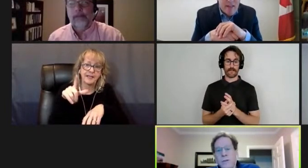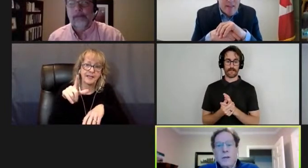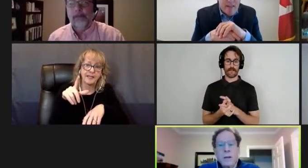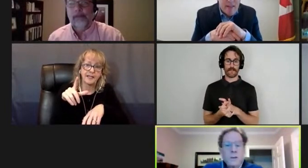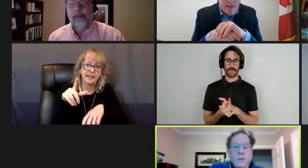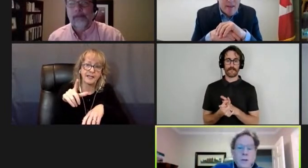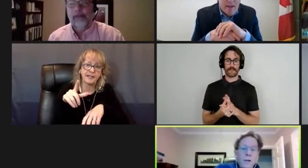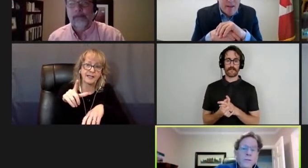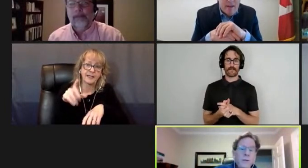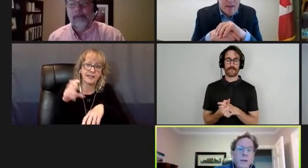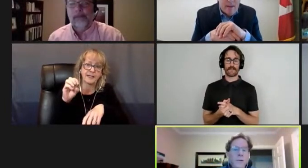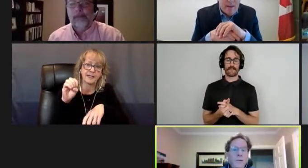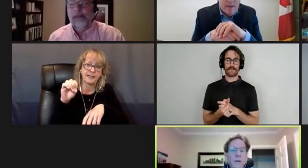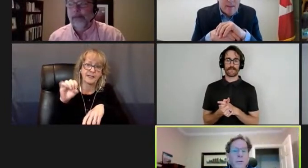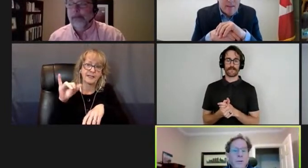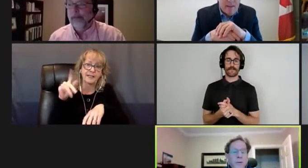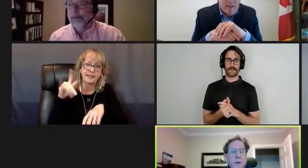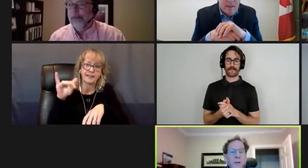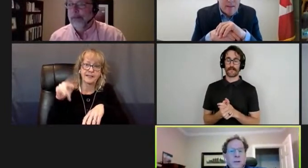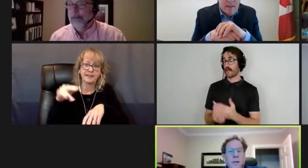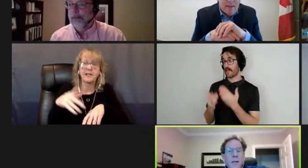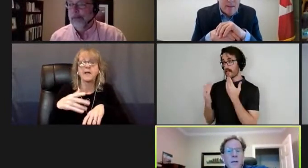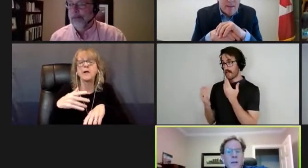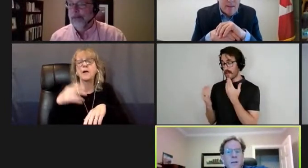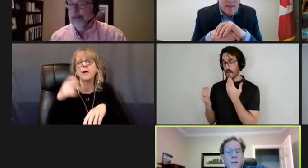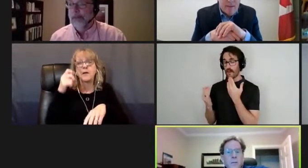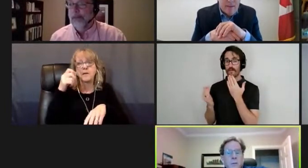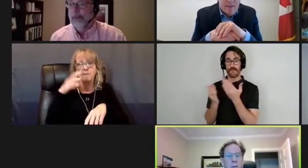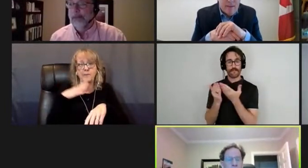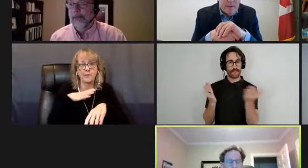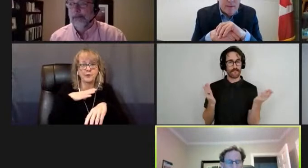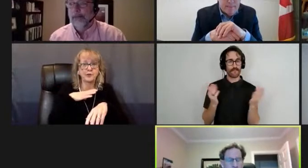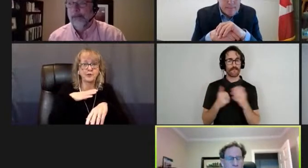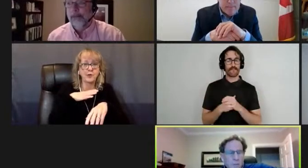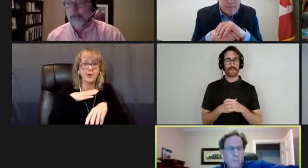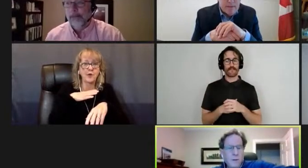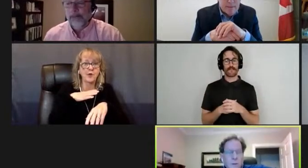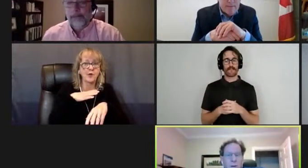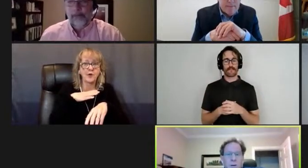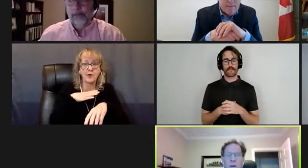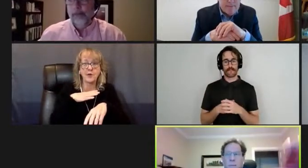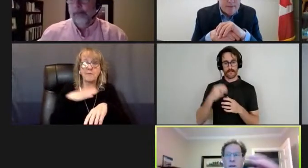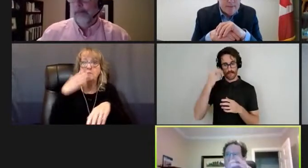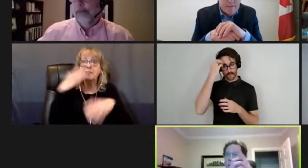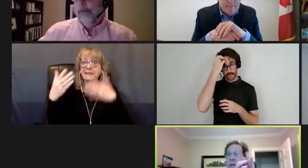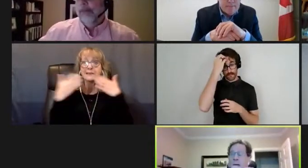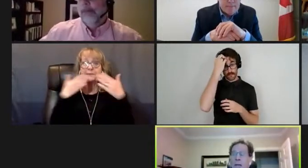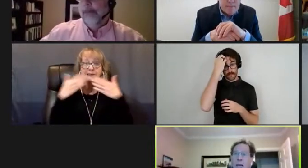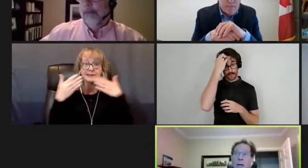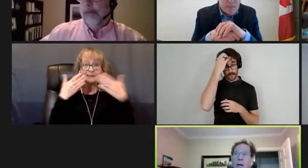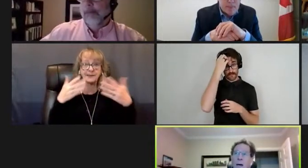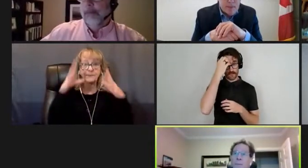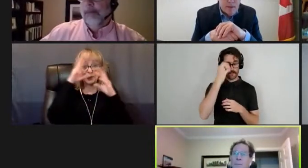Thanks, Chair. Thanks, Mr. DeMonte and Dr. Maloney for your comments.